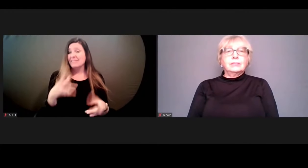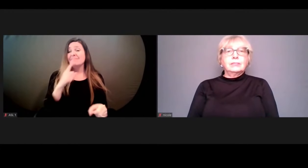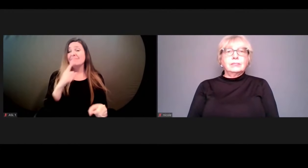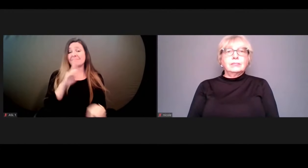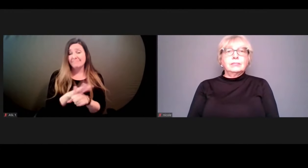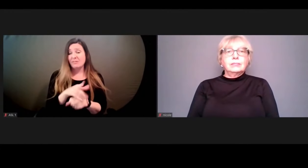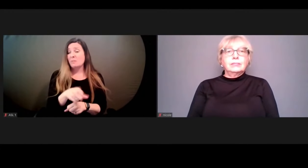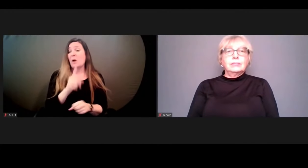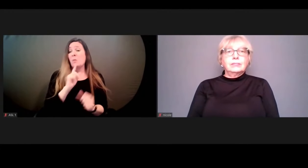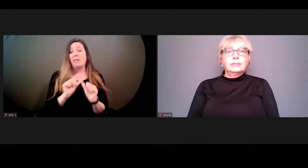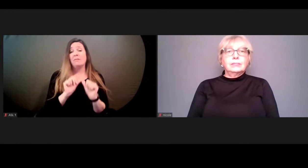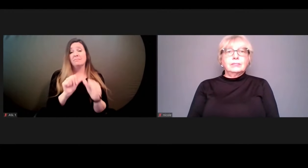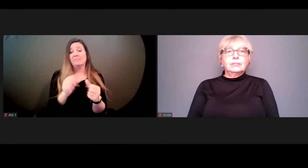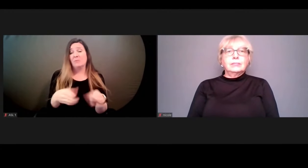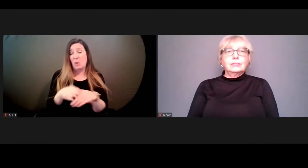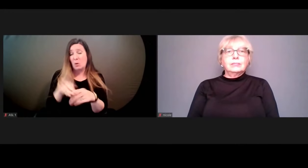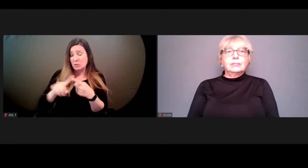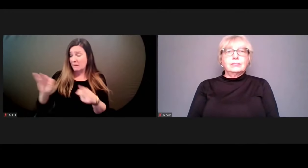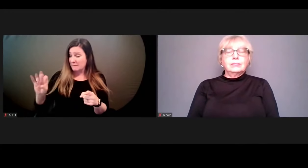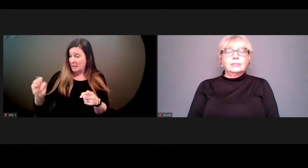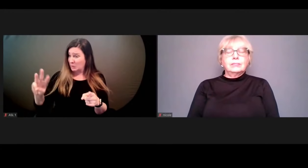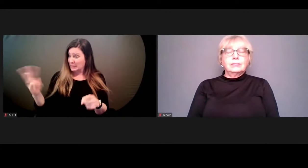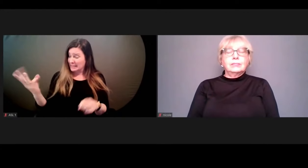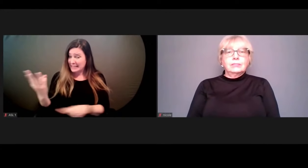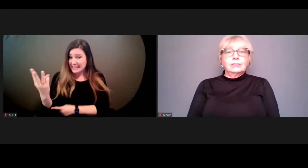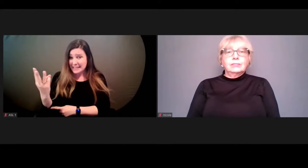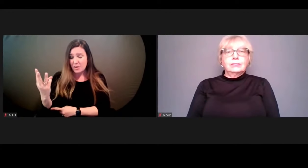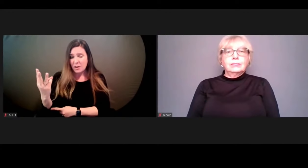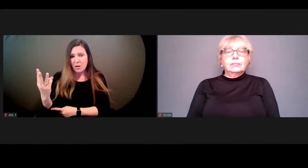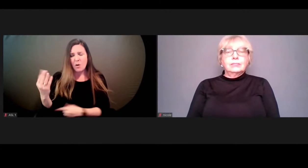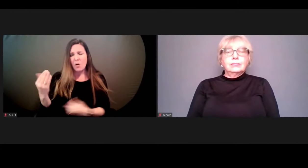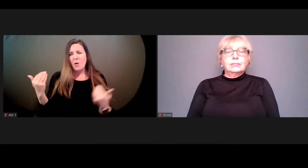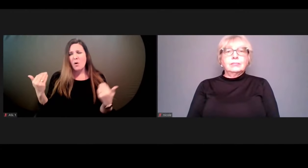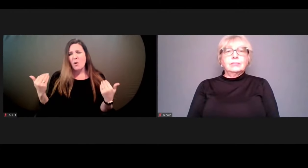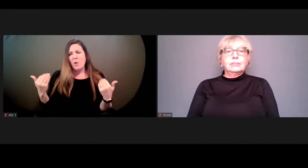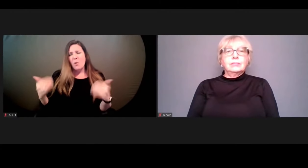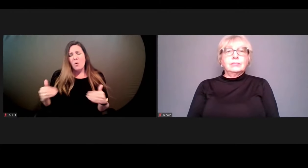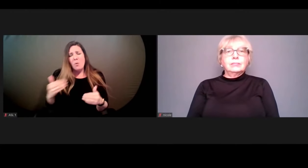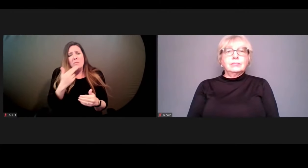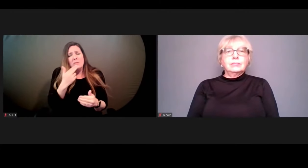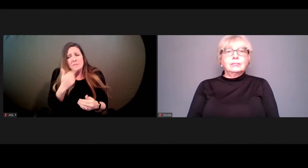6th. Just think of that as the economic, small business,